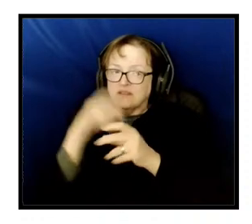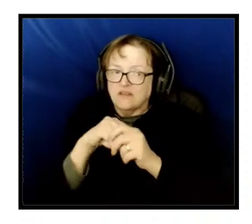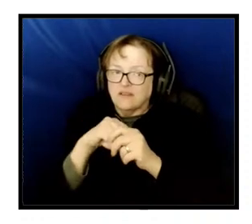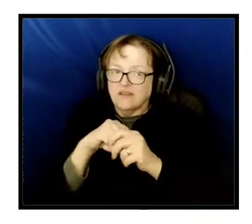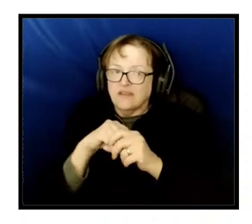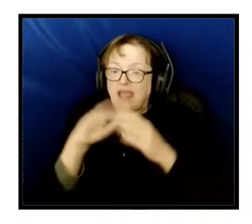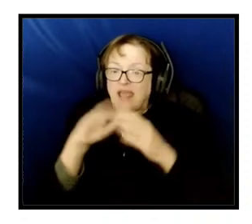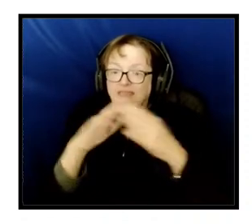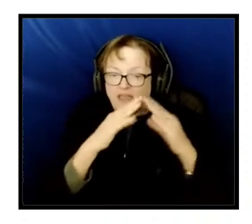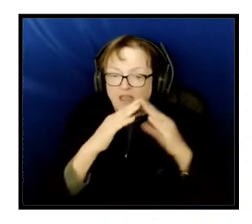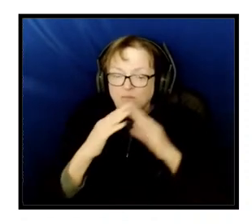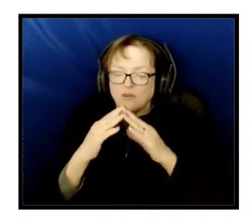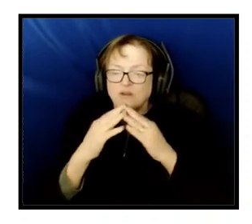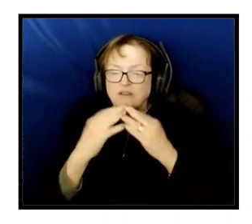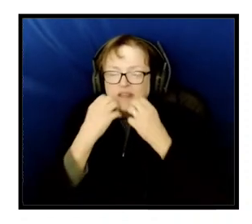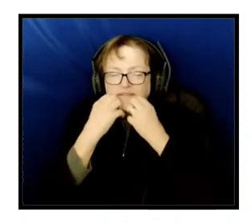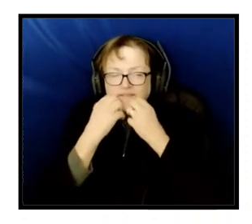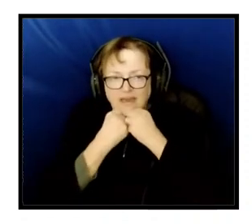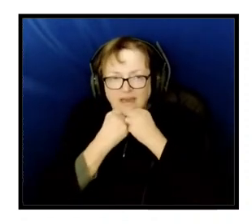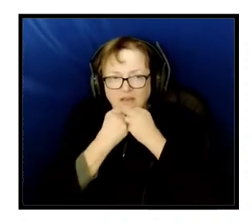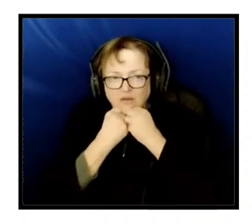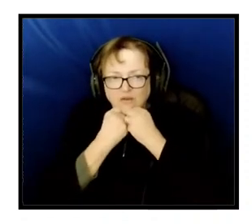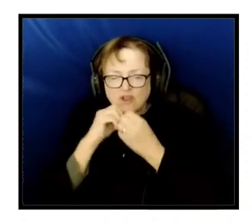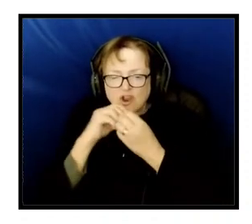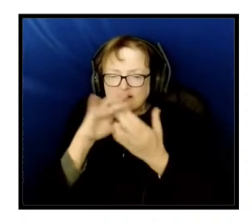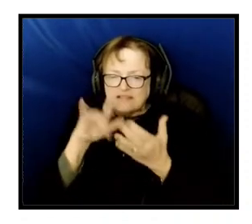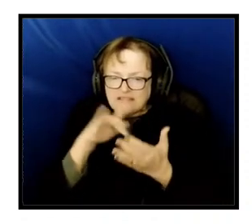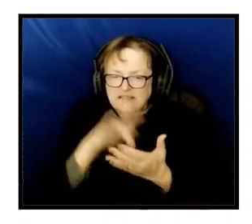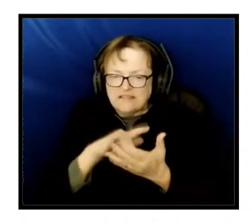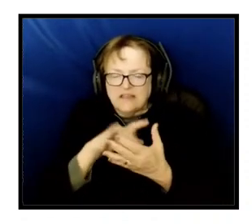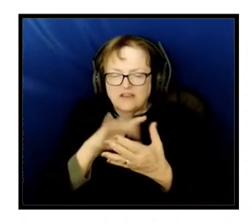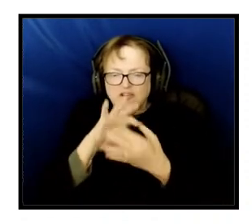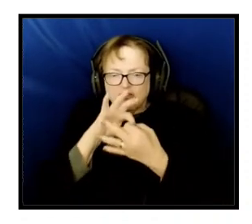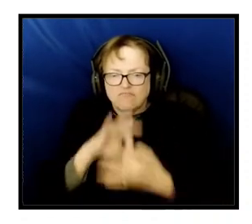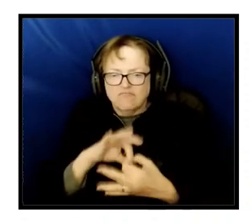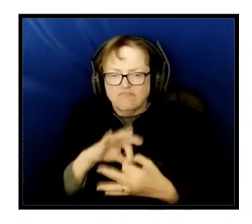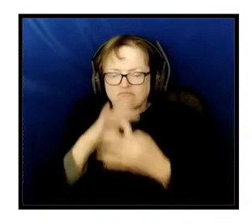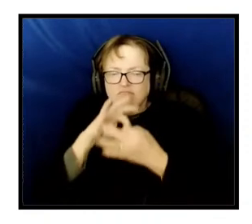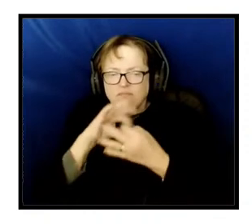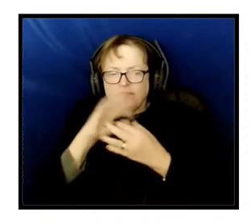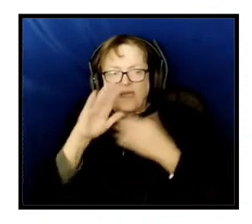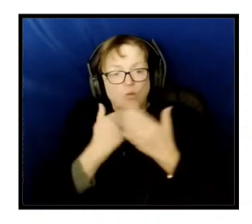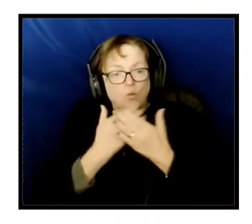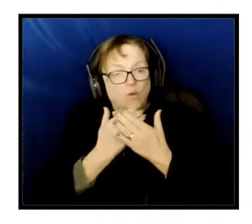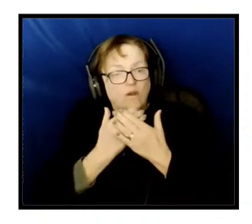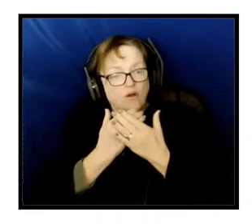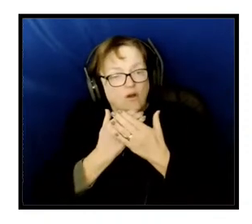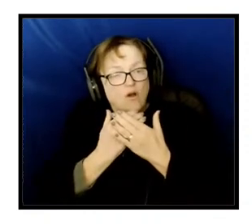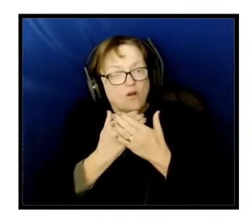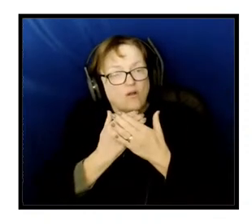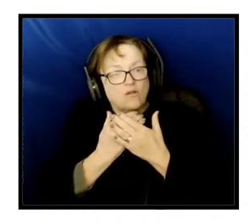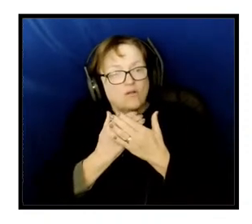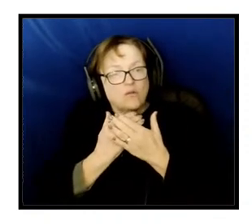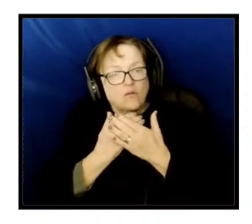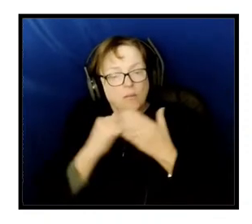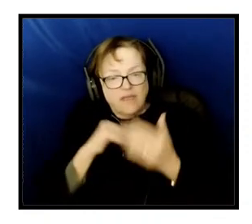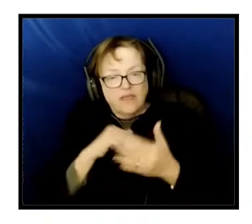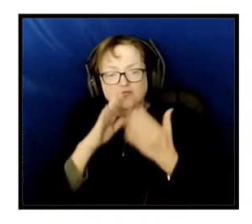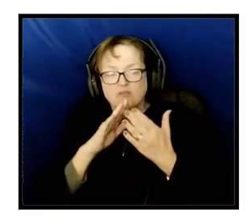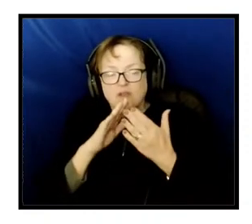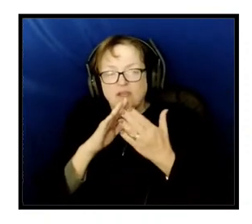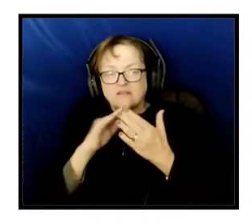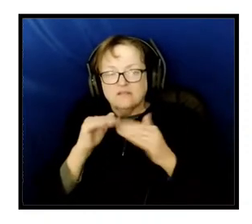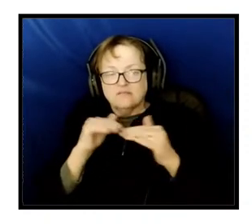and values are centered, and we are all collectively are being transformed. I hope this magical